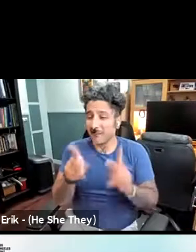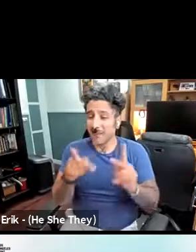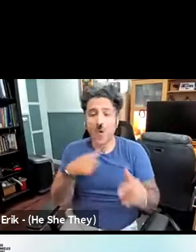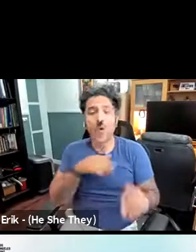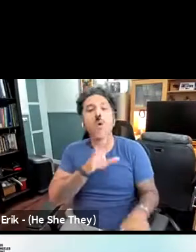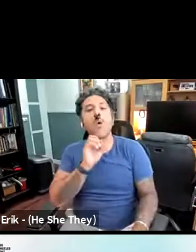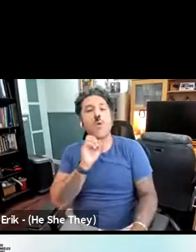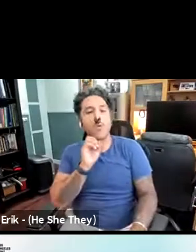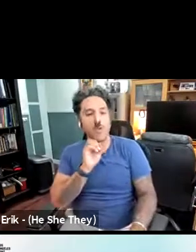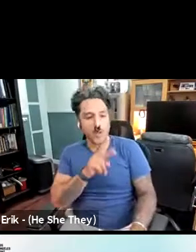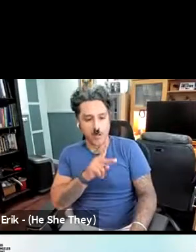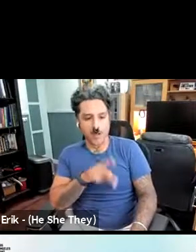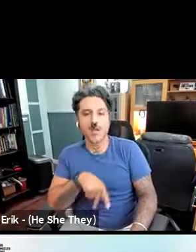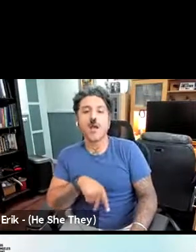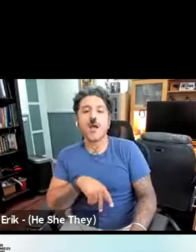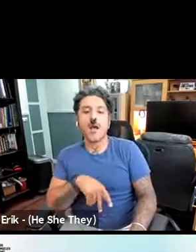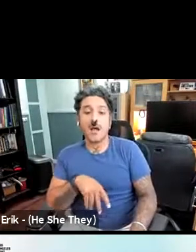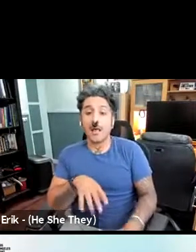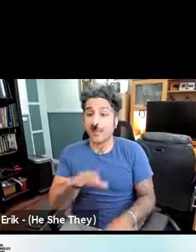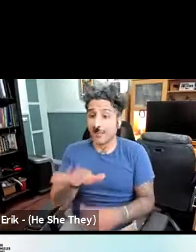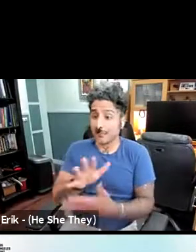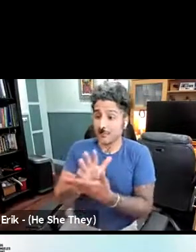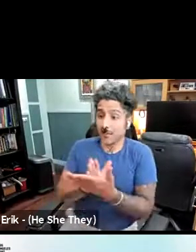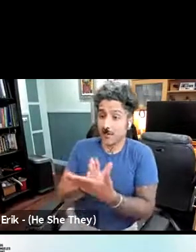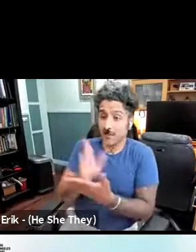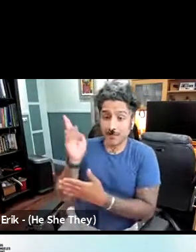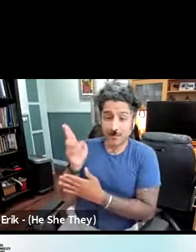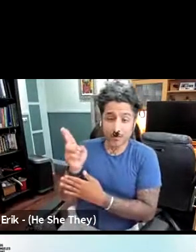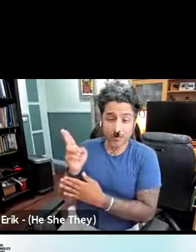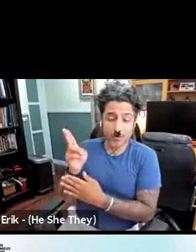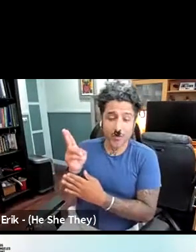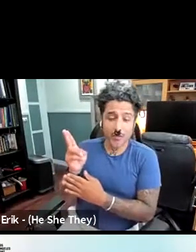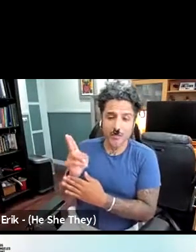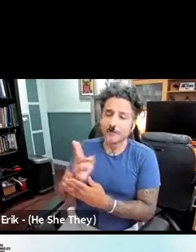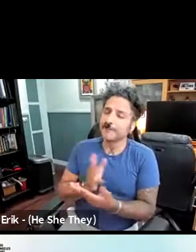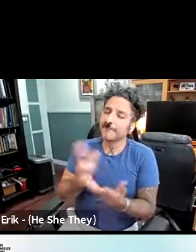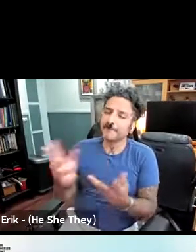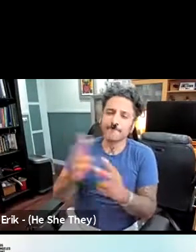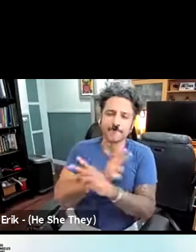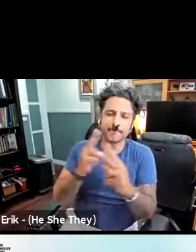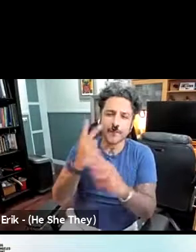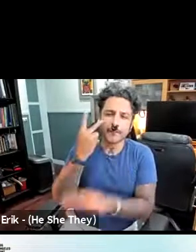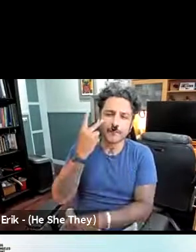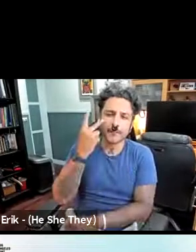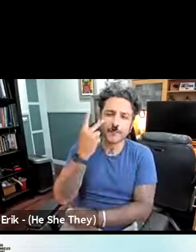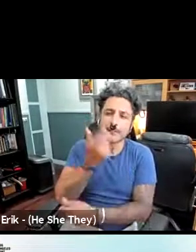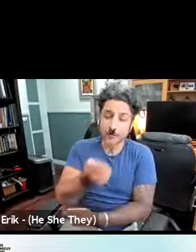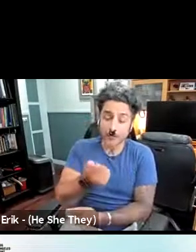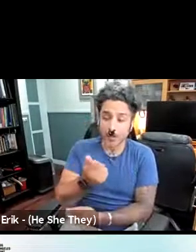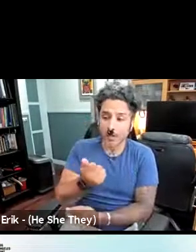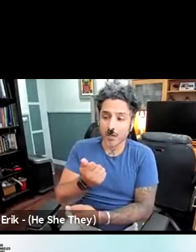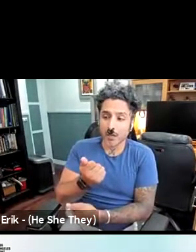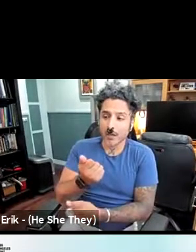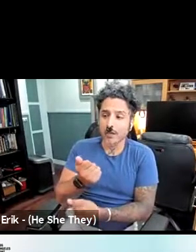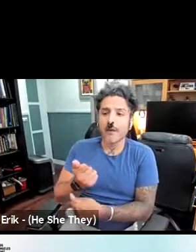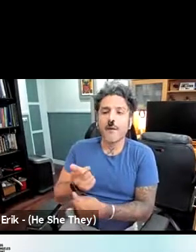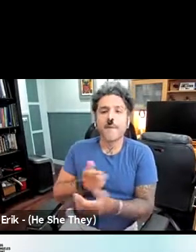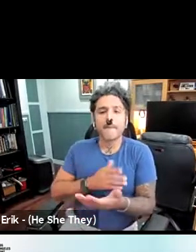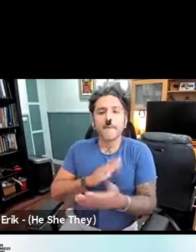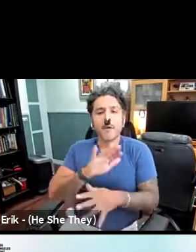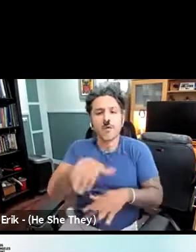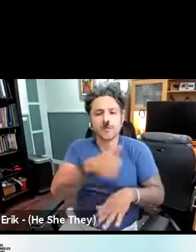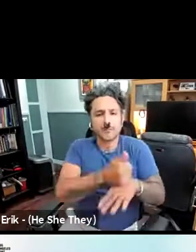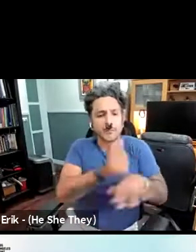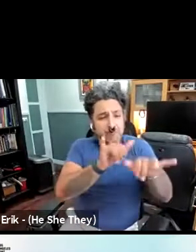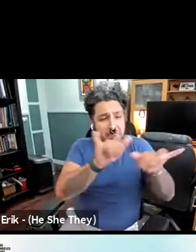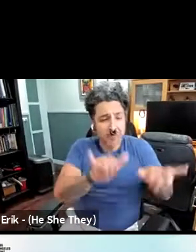okay, and that is a part of the history. And so it is very interesting how we build this intentional work, but also